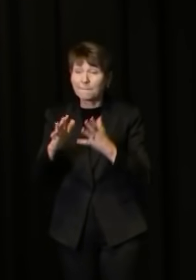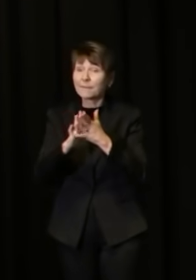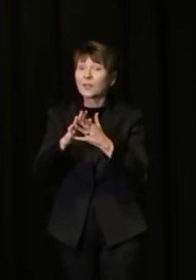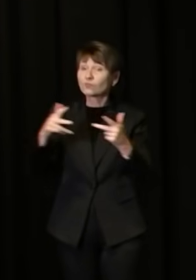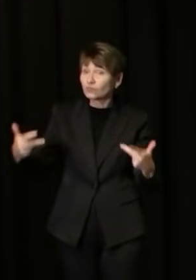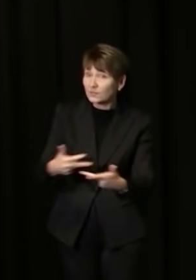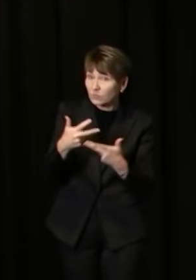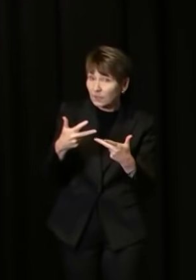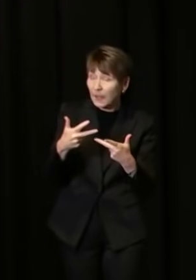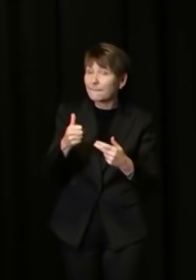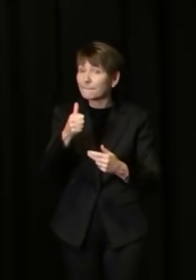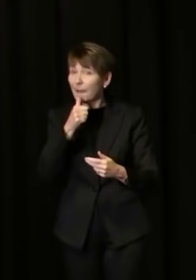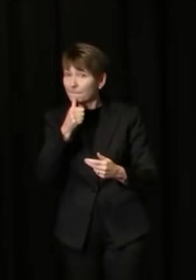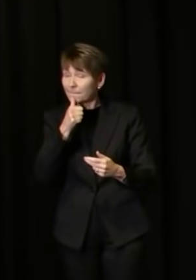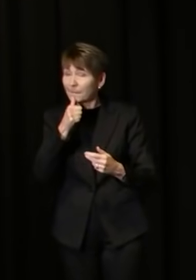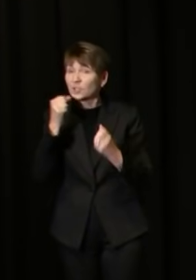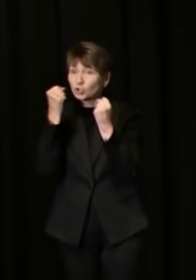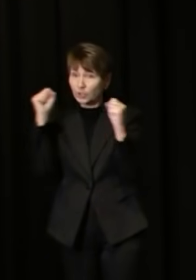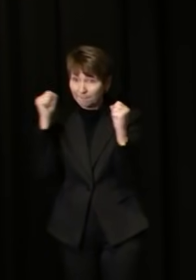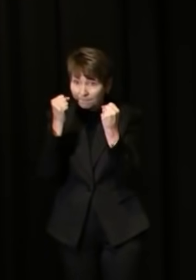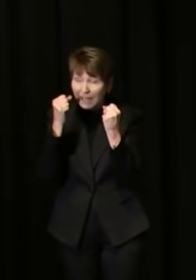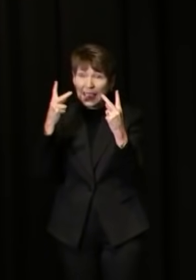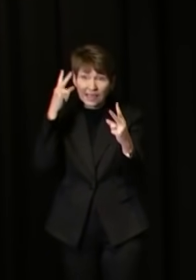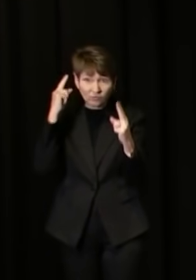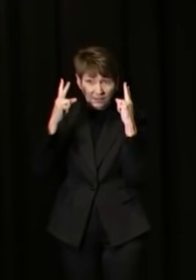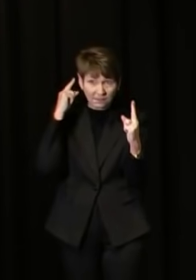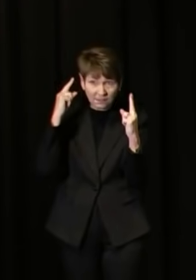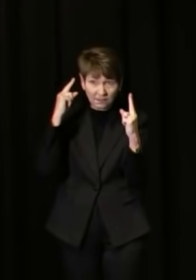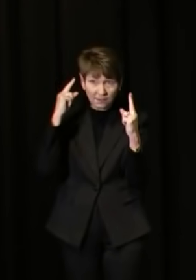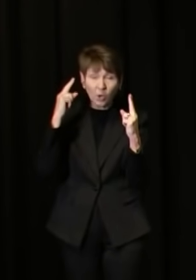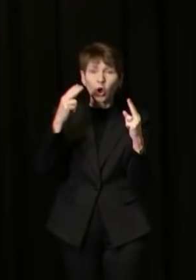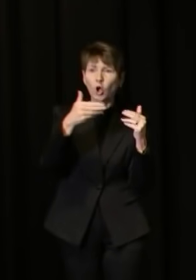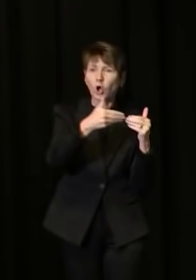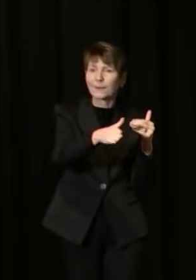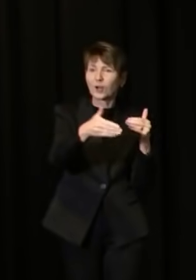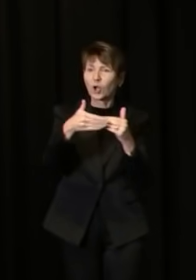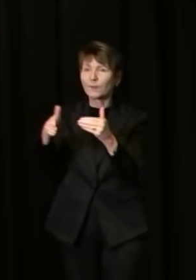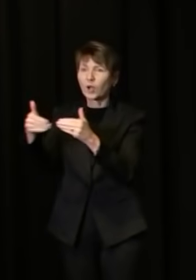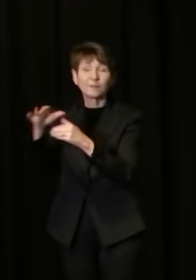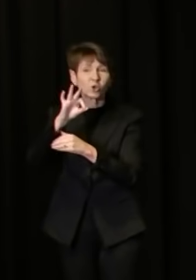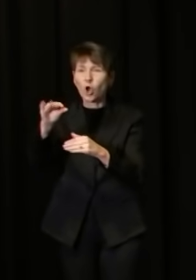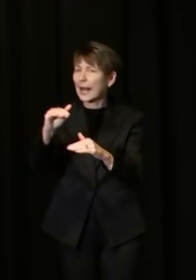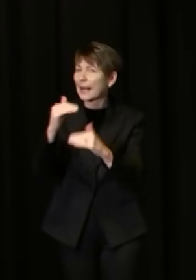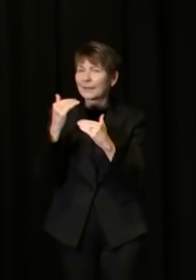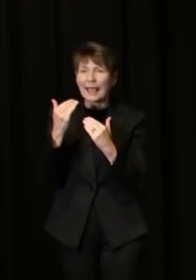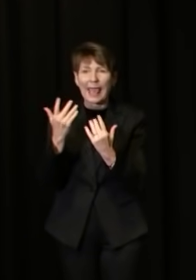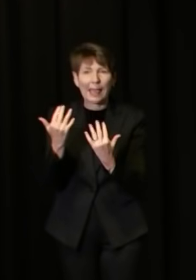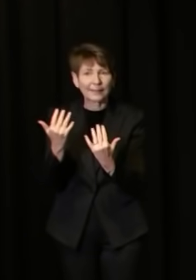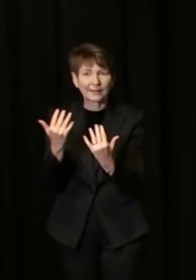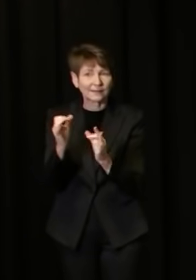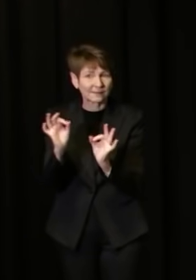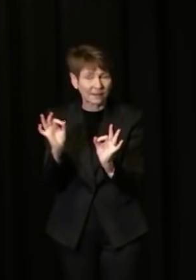restaurants, pubs, gyms, hairdressers, all will open with no caps, subject to a 1